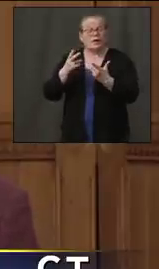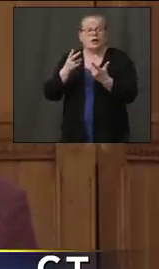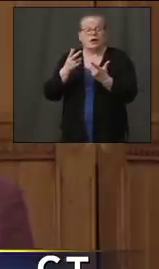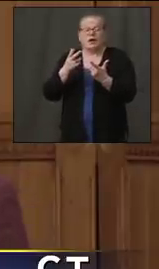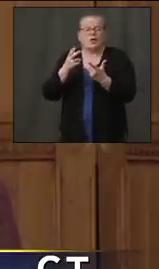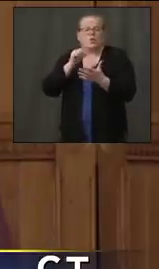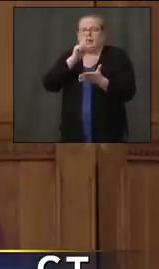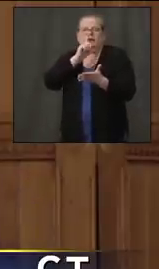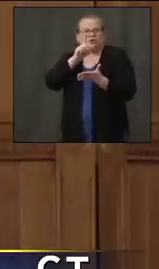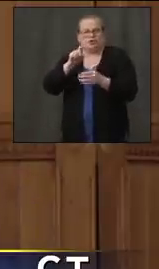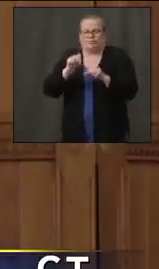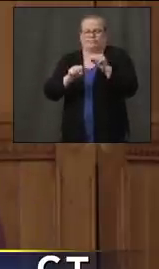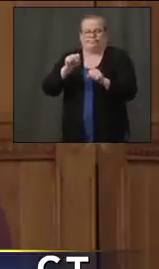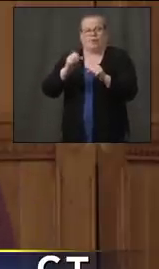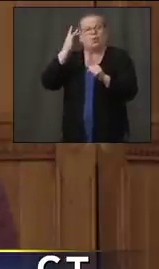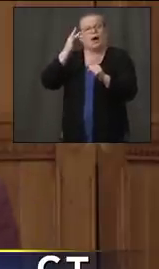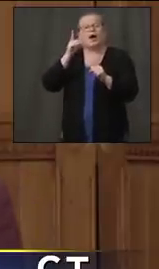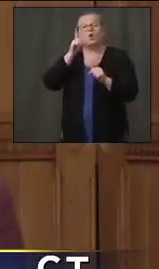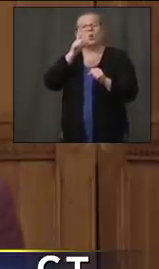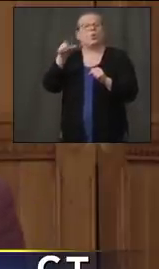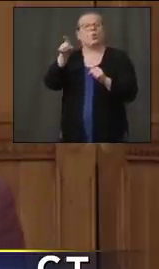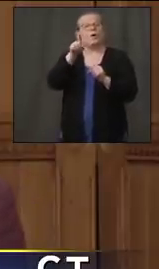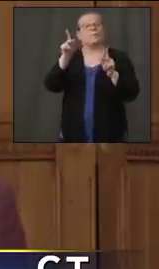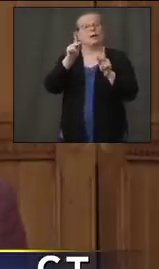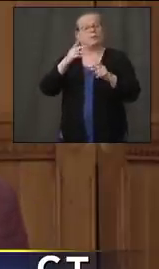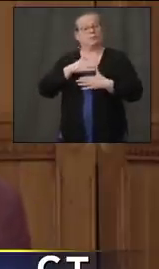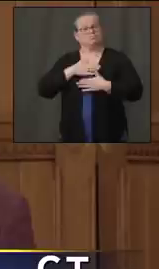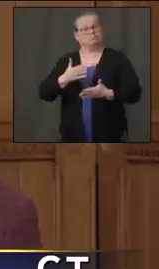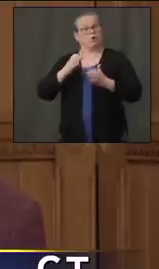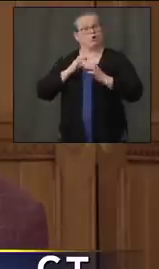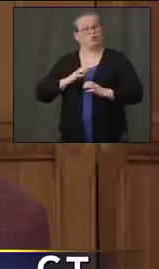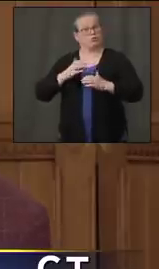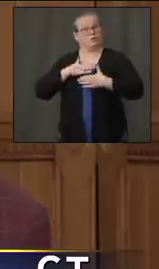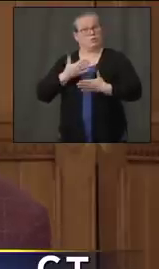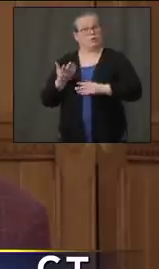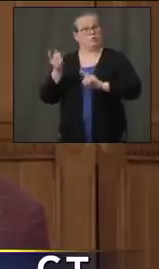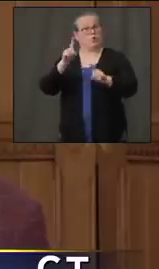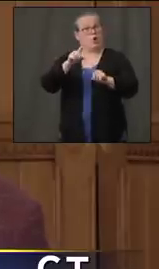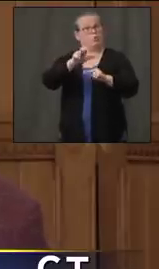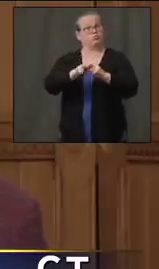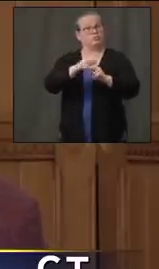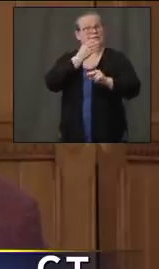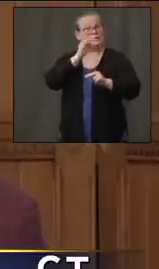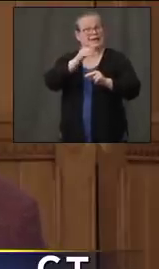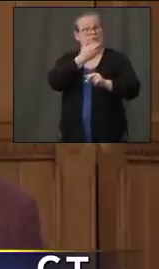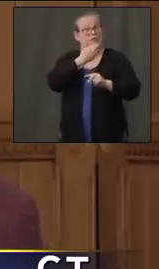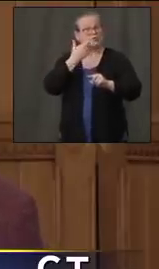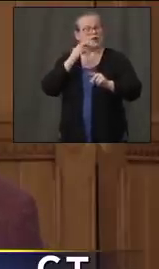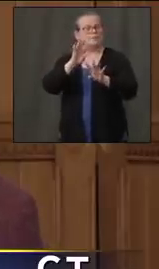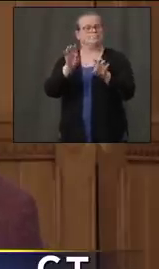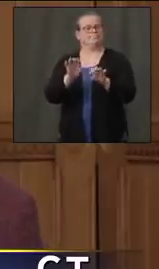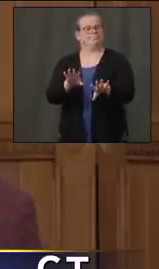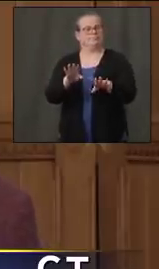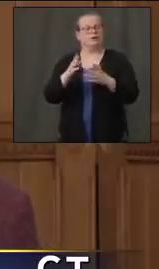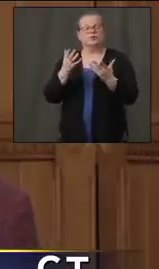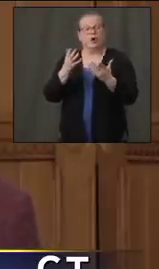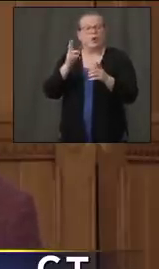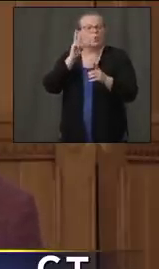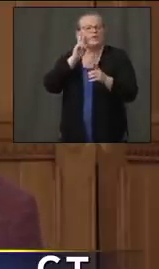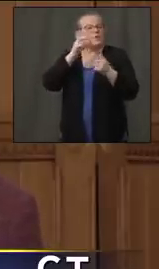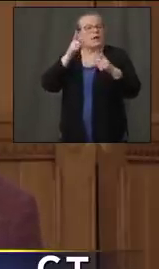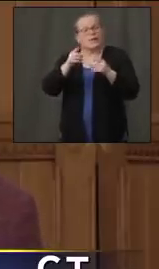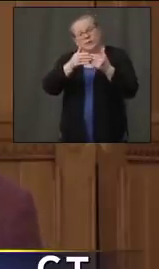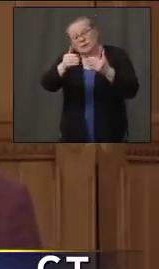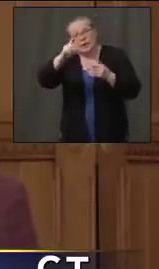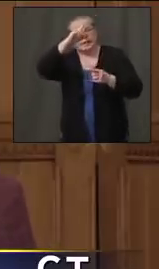restaurant, and we're going to see that real time here later this month. And then some restaurants are going to make the decision that they can't do outdoor,